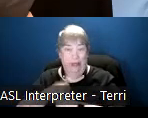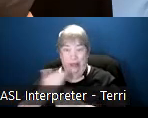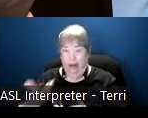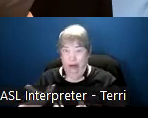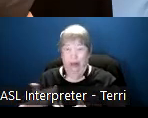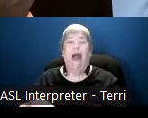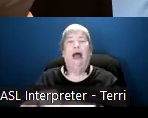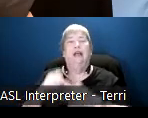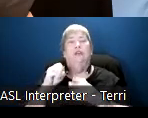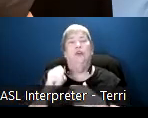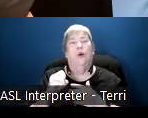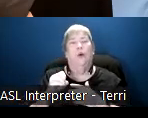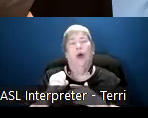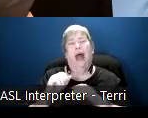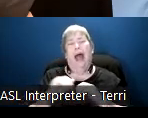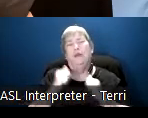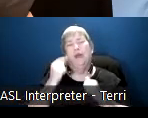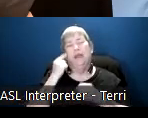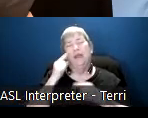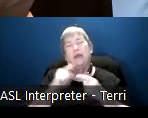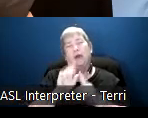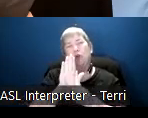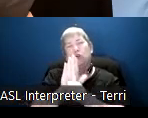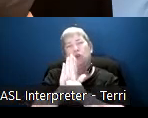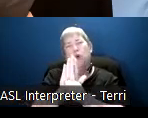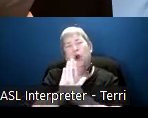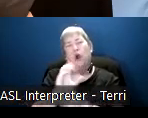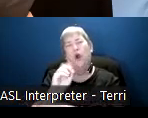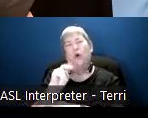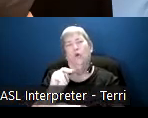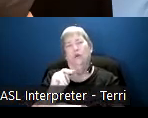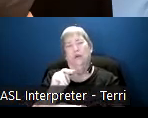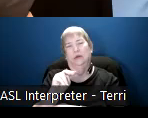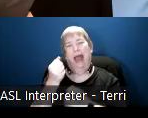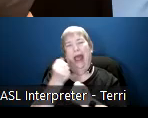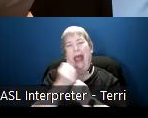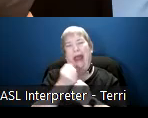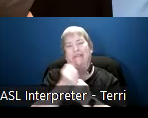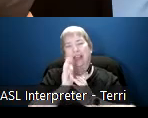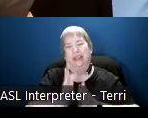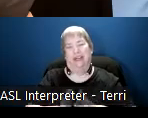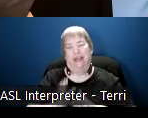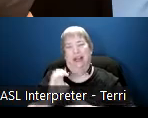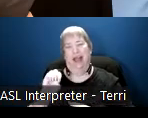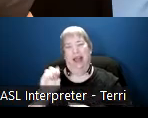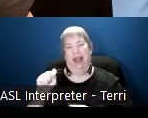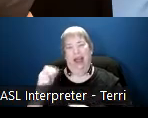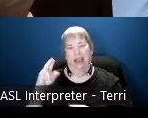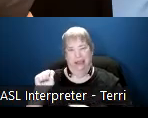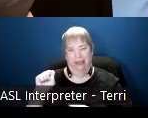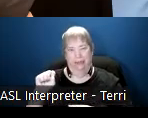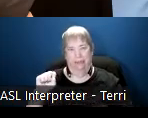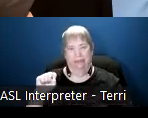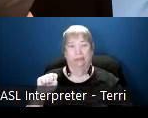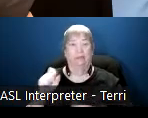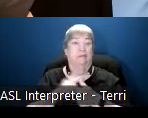think about your advocate ethics as you begin your work or continue your work with survivors. So you want to focus